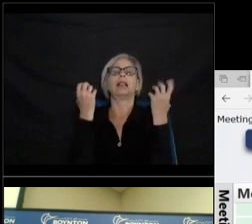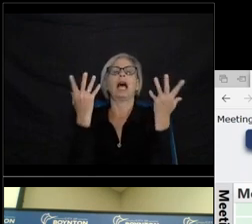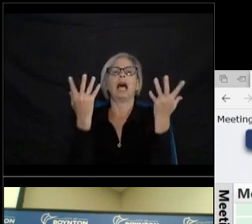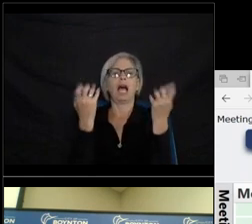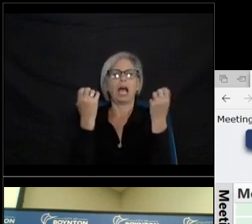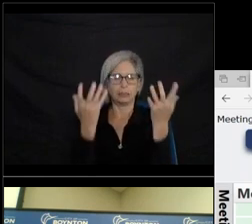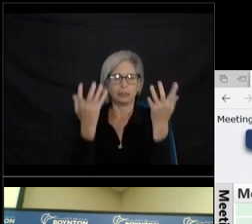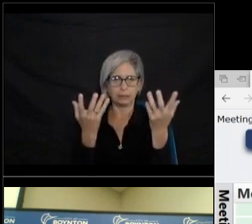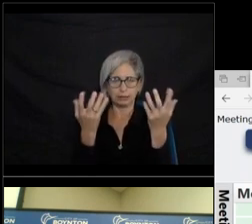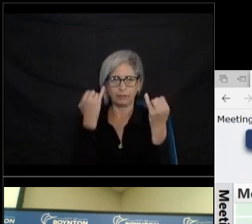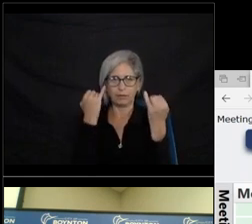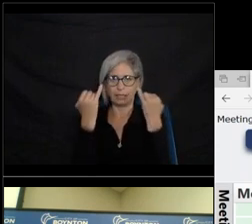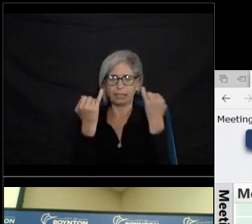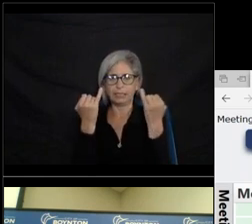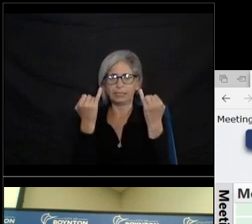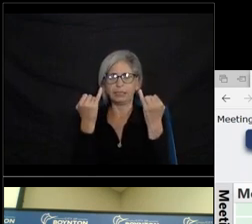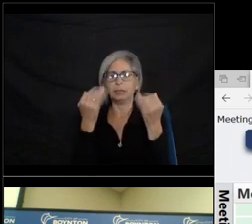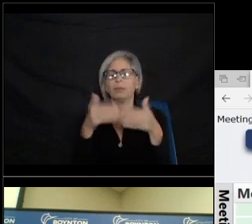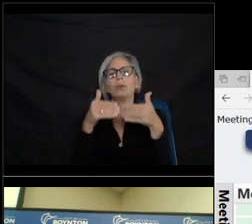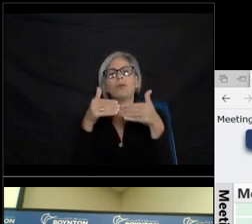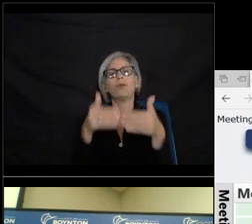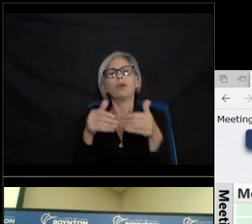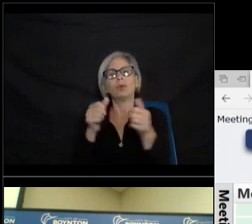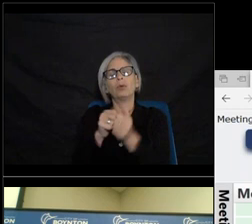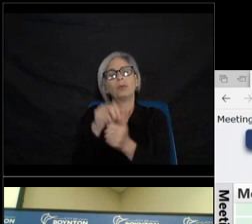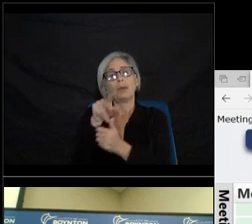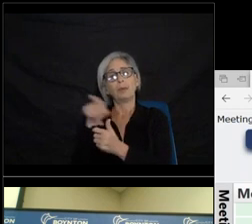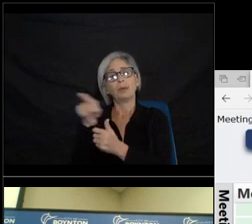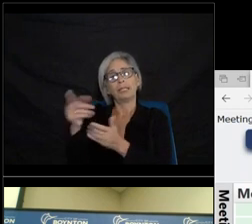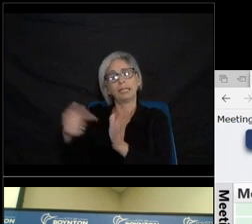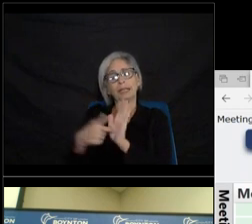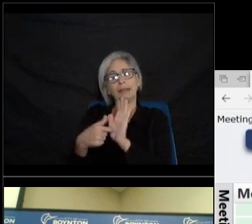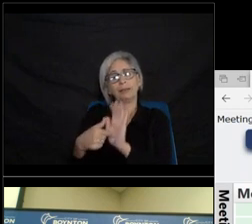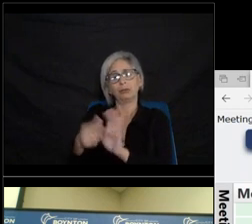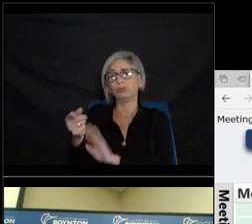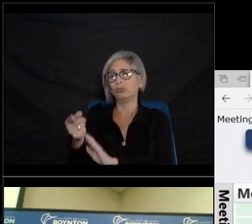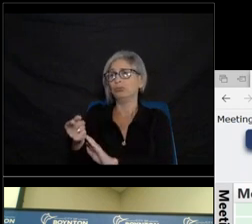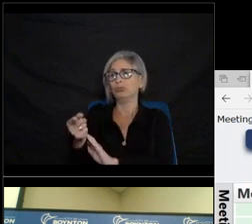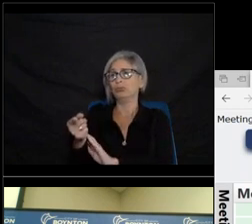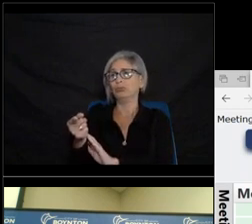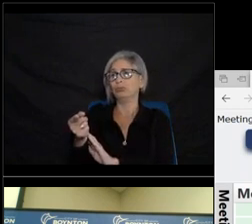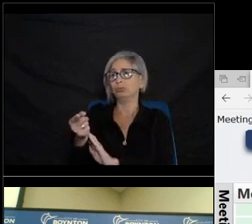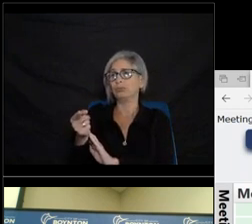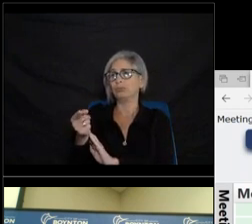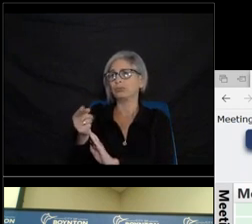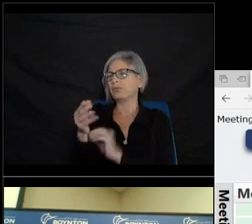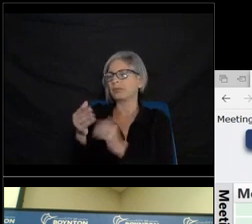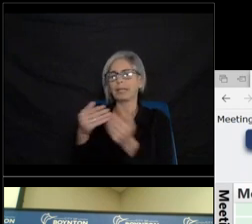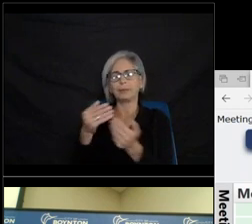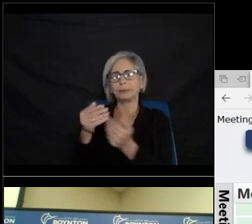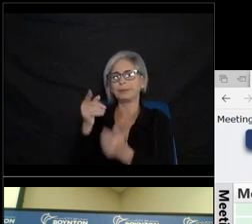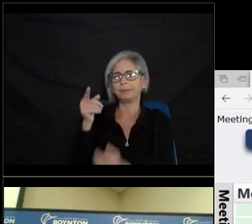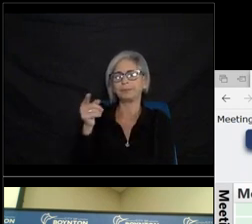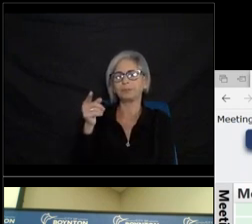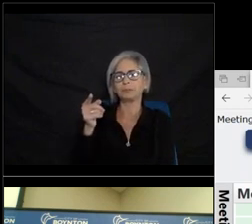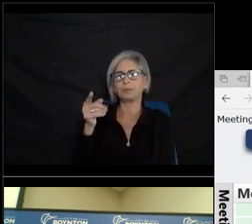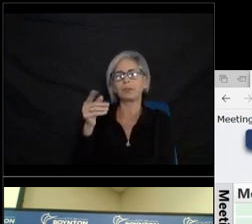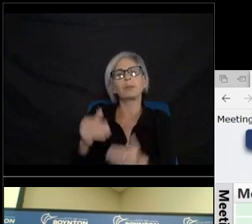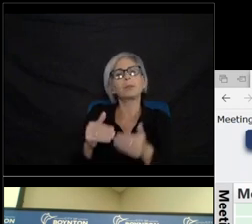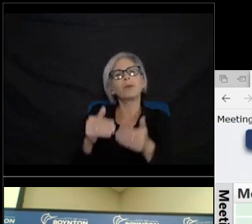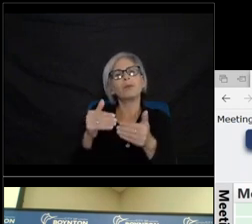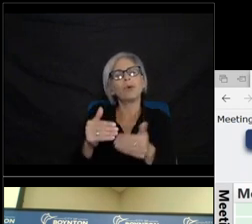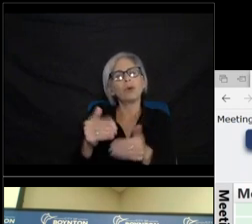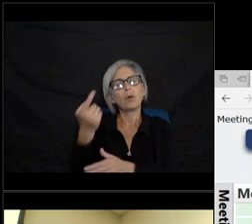And John, if you can bring up the presentation real quick, that would be great. Or Alan. Anyways, to move forward, what we